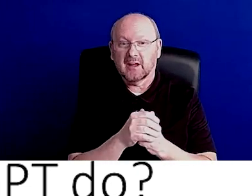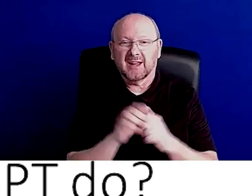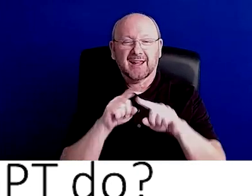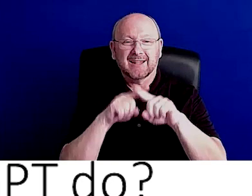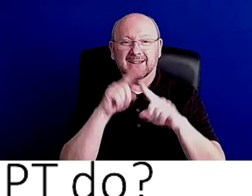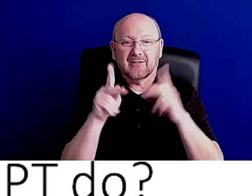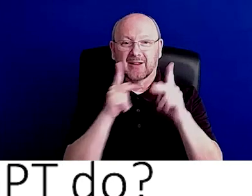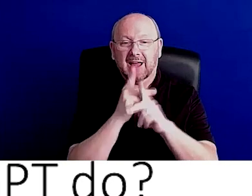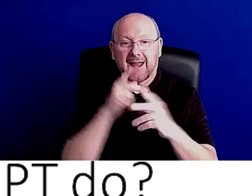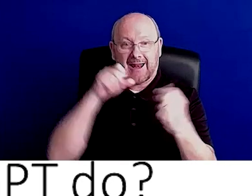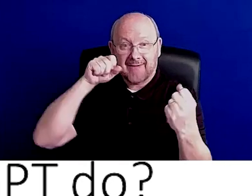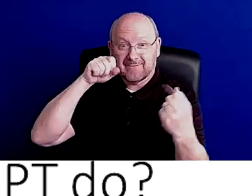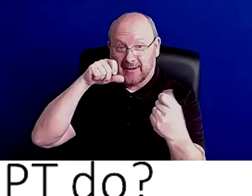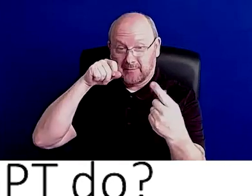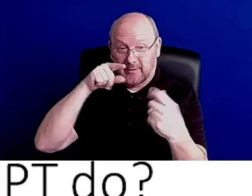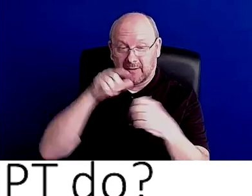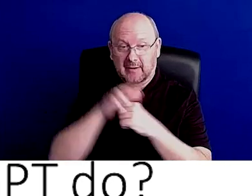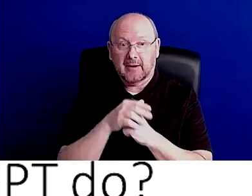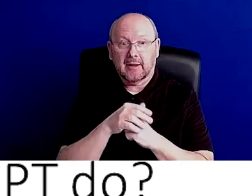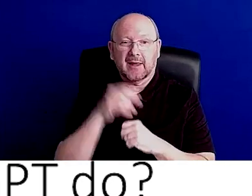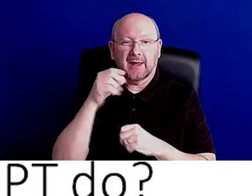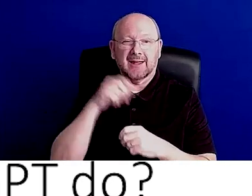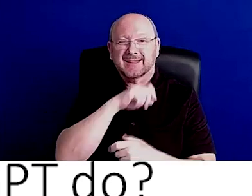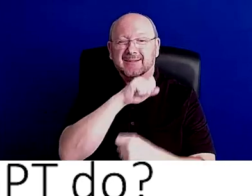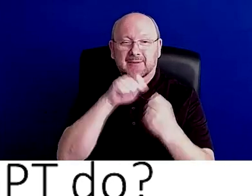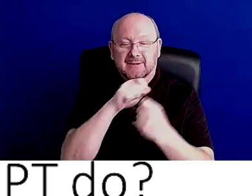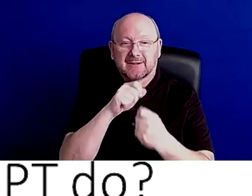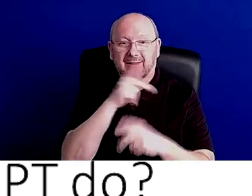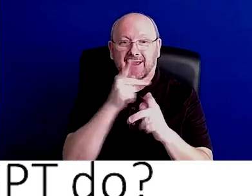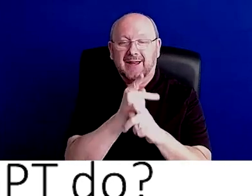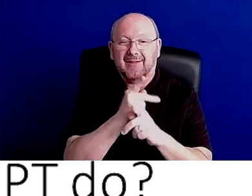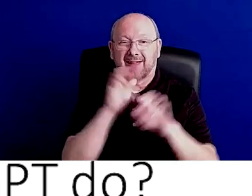of feedback. So looking specifically at education, specific type of